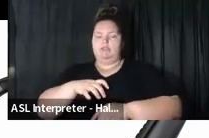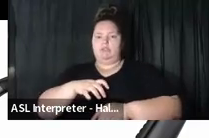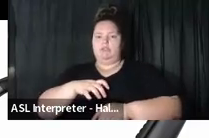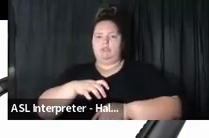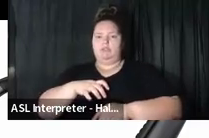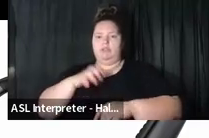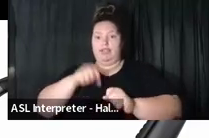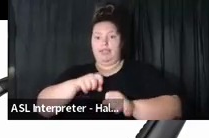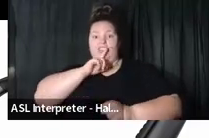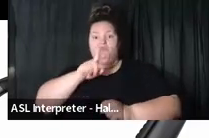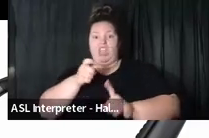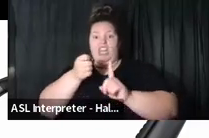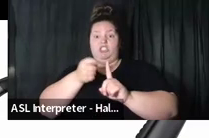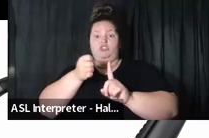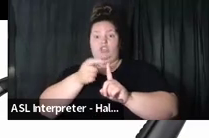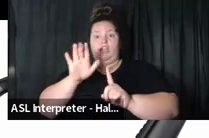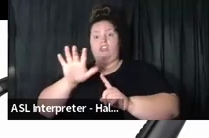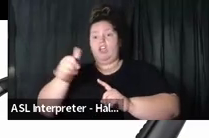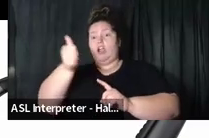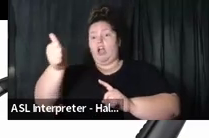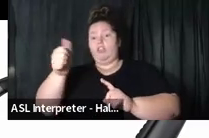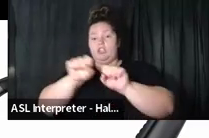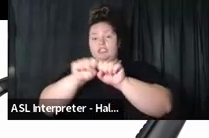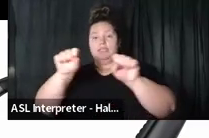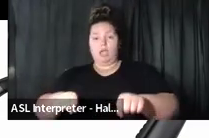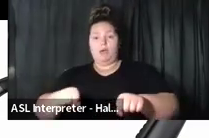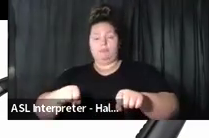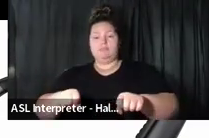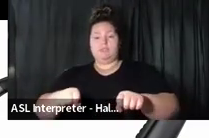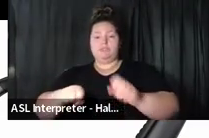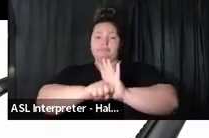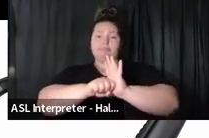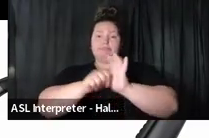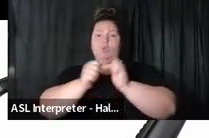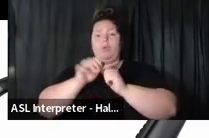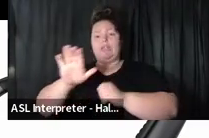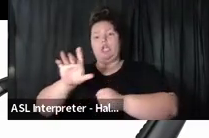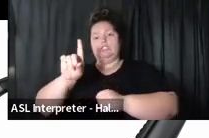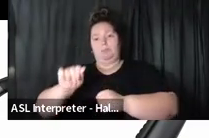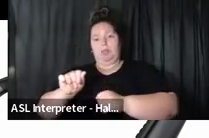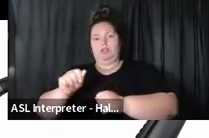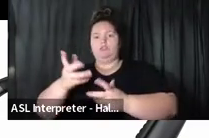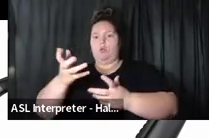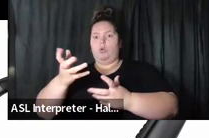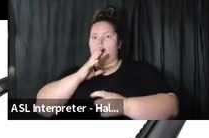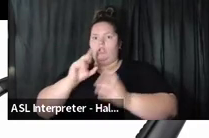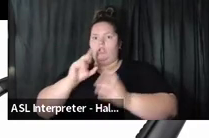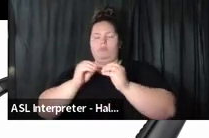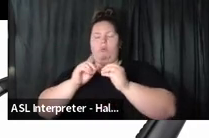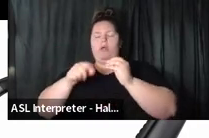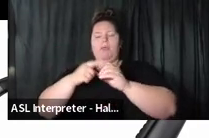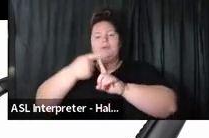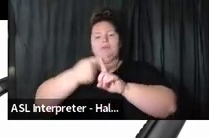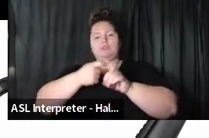trigger some of their other symptoms with their disability. So we really wanted to talk more about temperature regulation and being able to